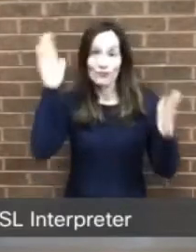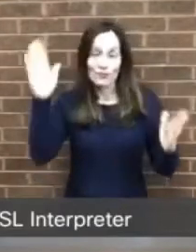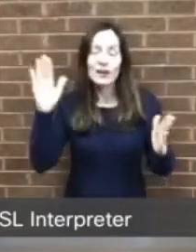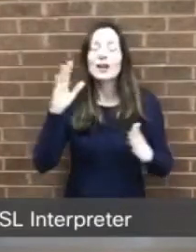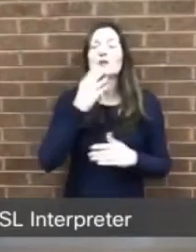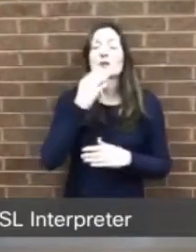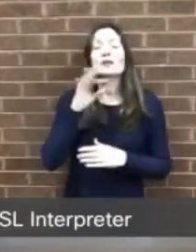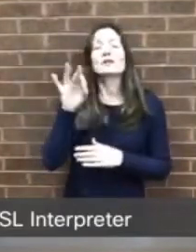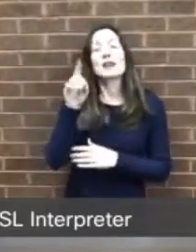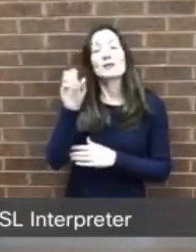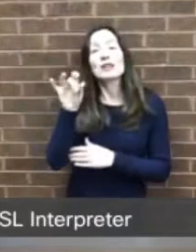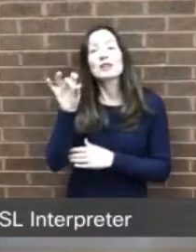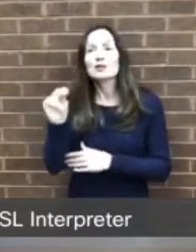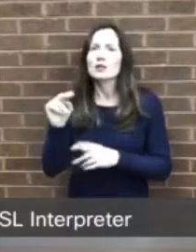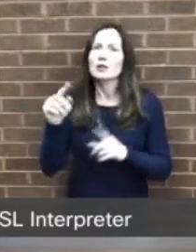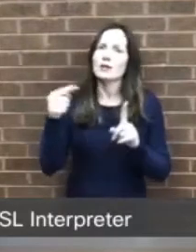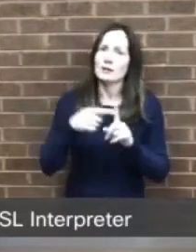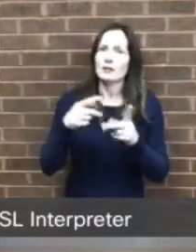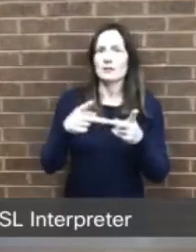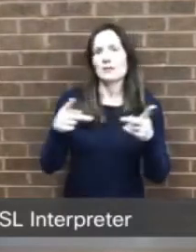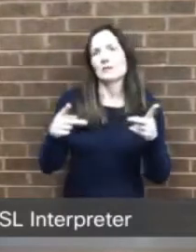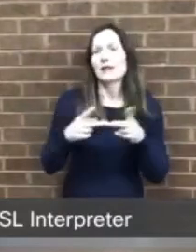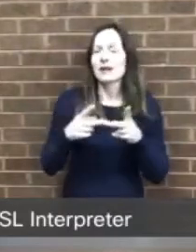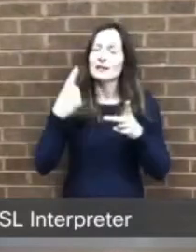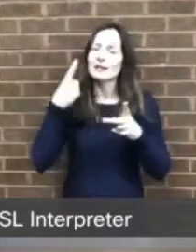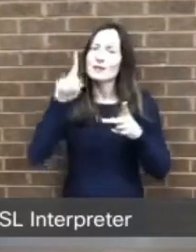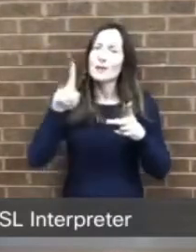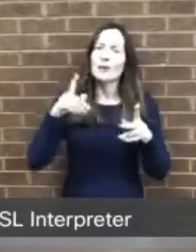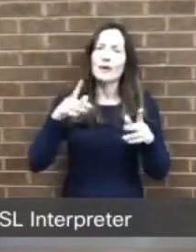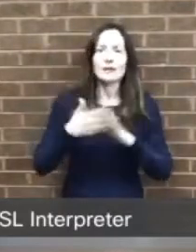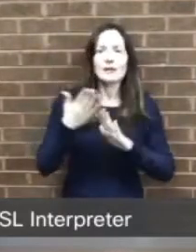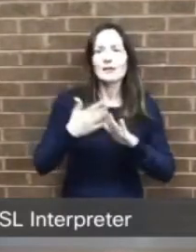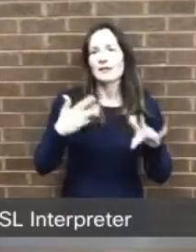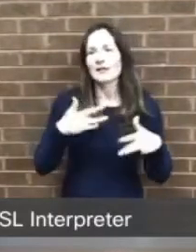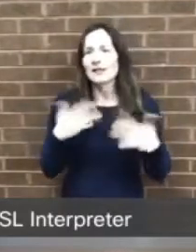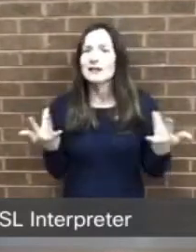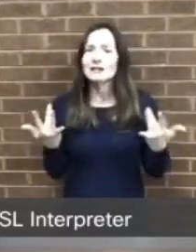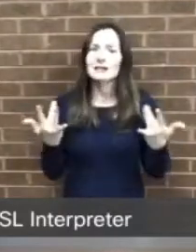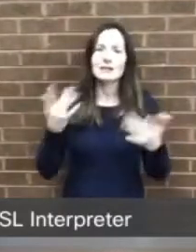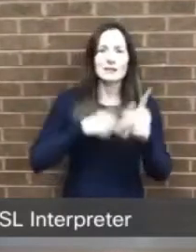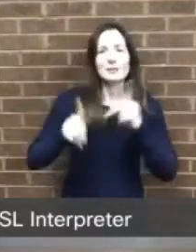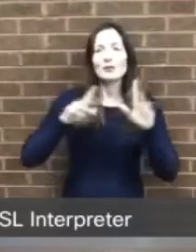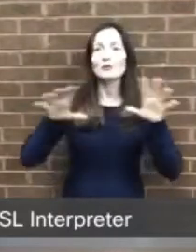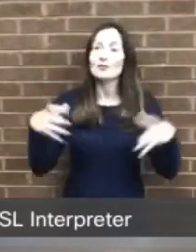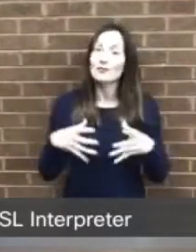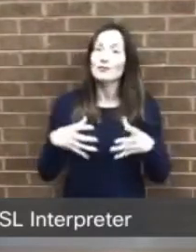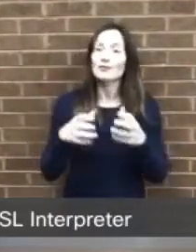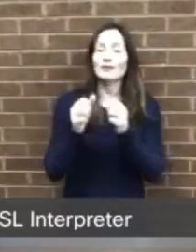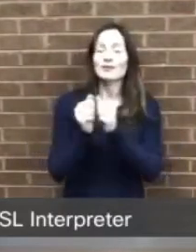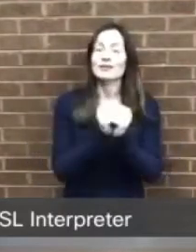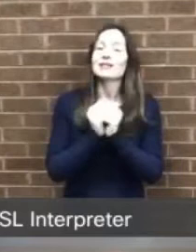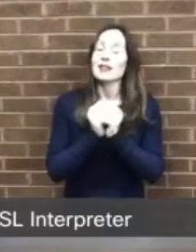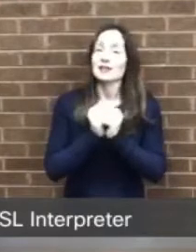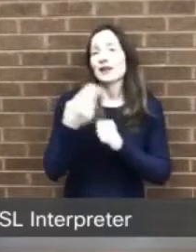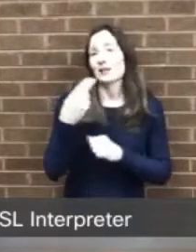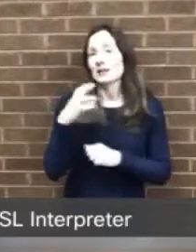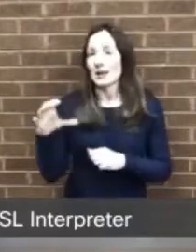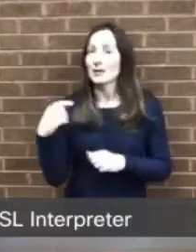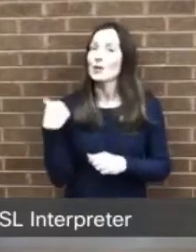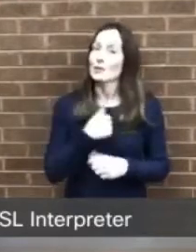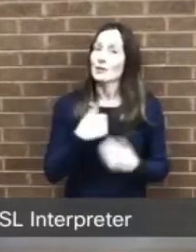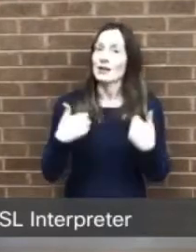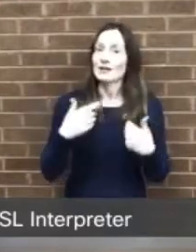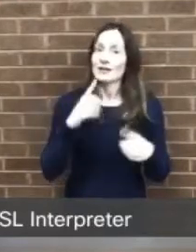conduit for Jewish philanthropy and engagement in Howard County. We are a community-driven organization committed to taking care of the needs